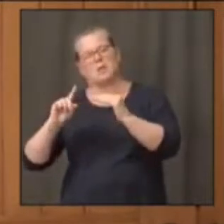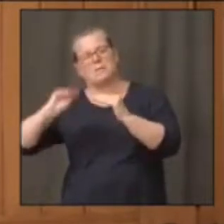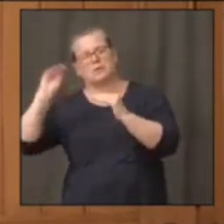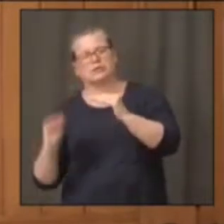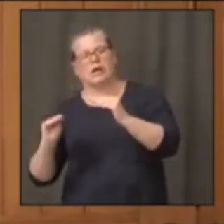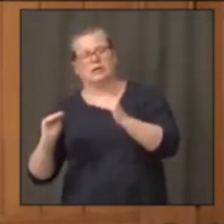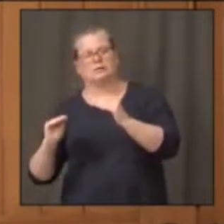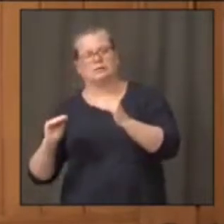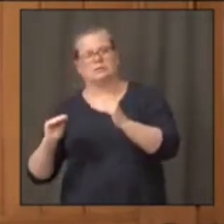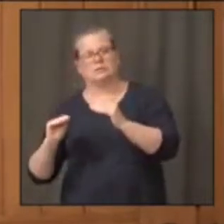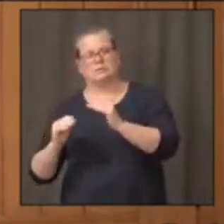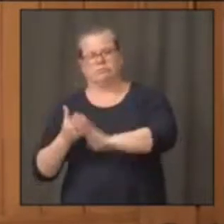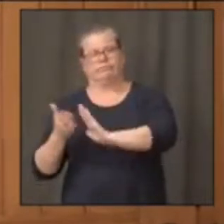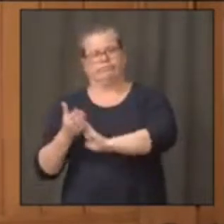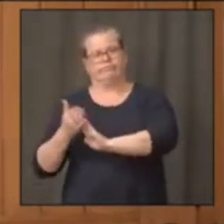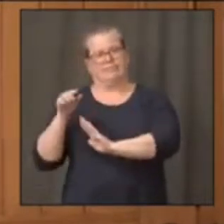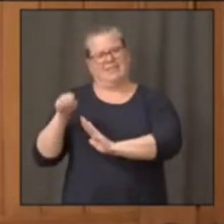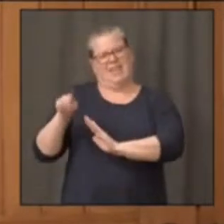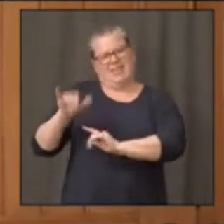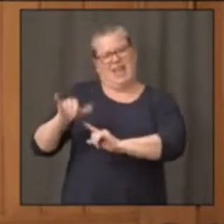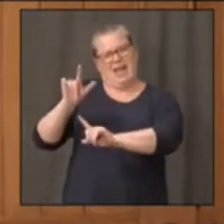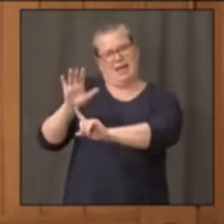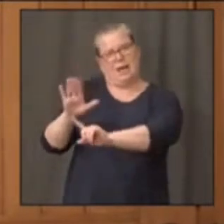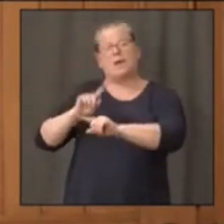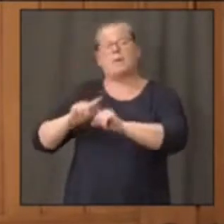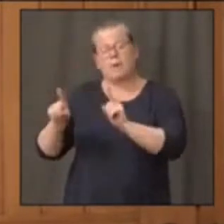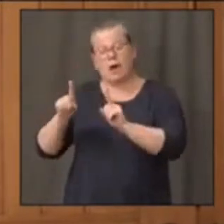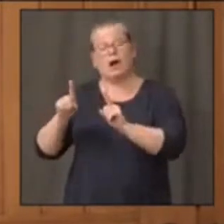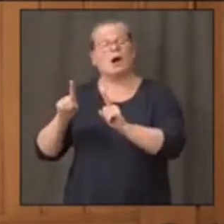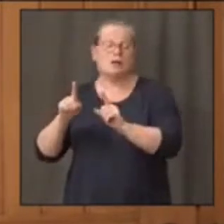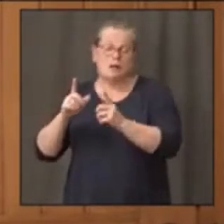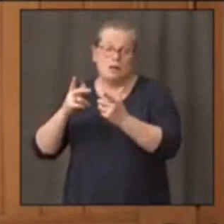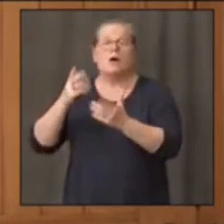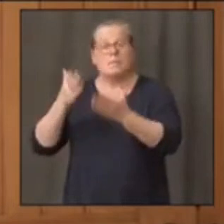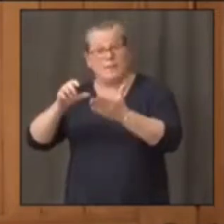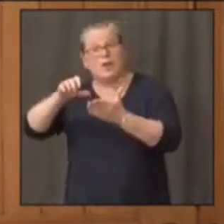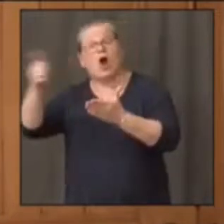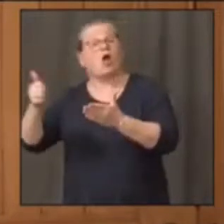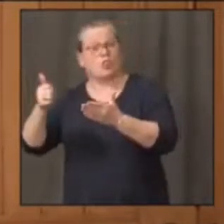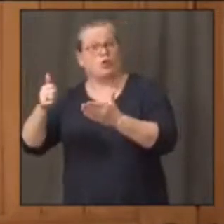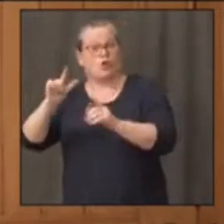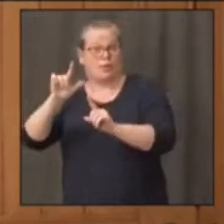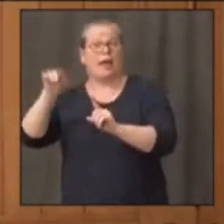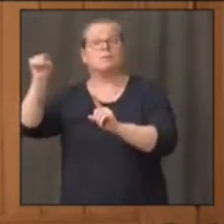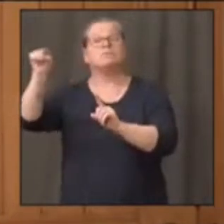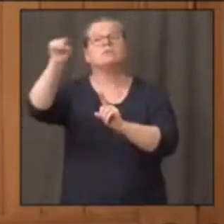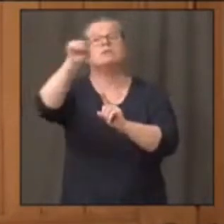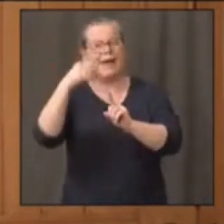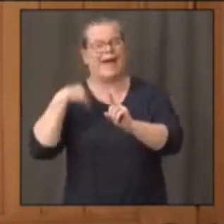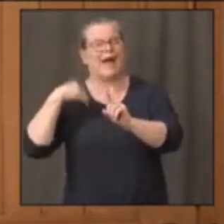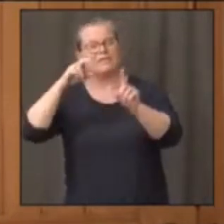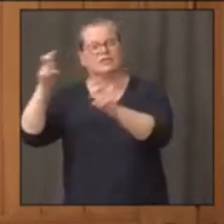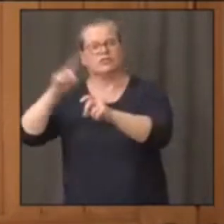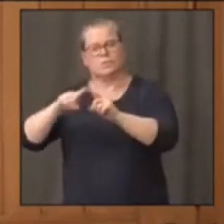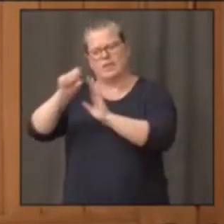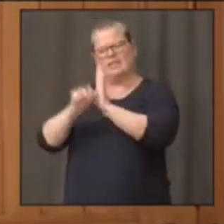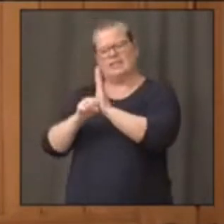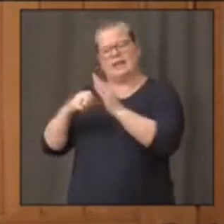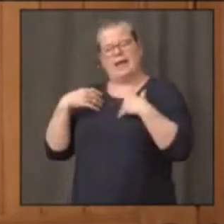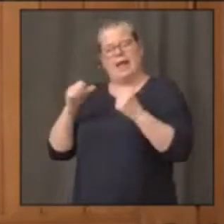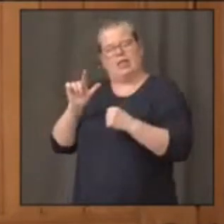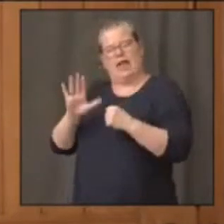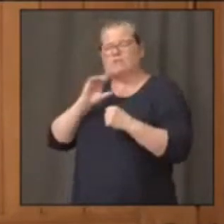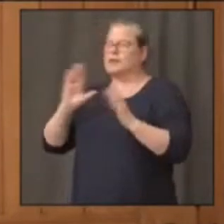Dr. Koh alluded to, that could have similar issues. So that's being investigated as well. But the State Health Lab does a very small percentage of the